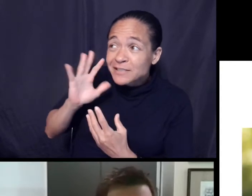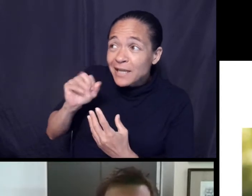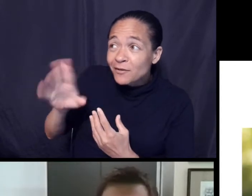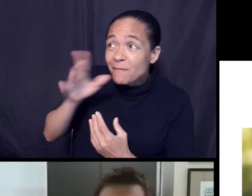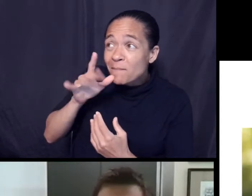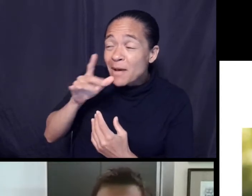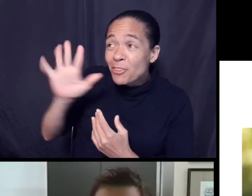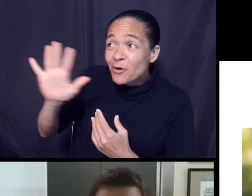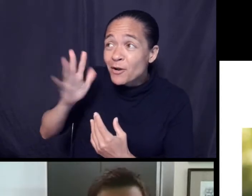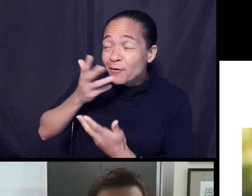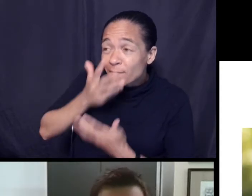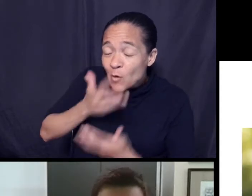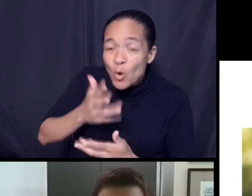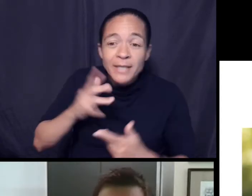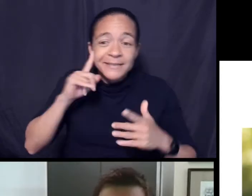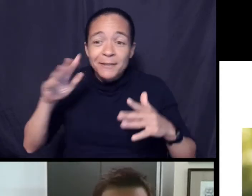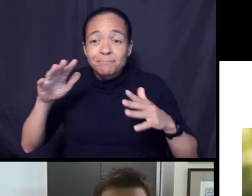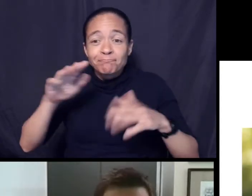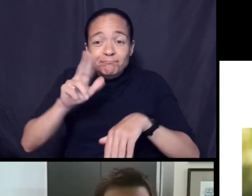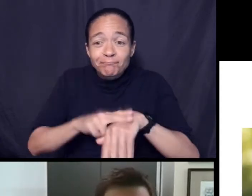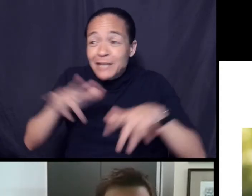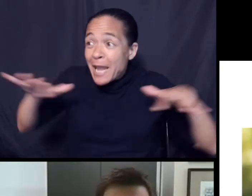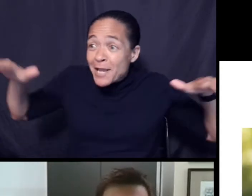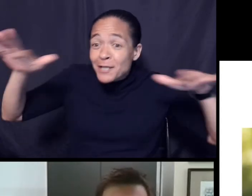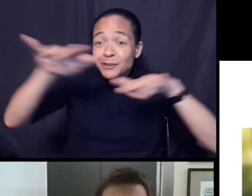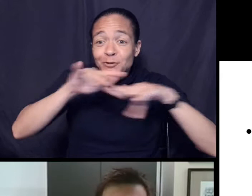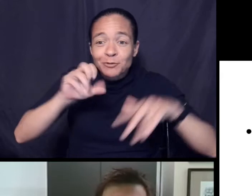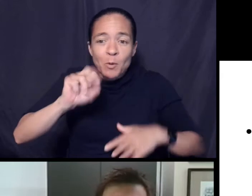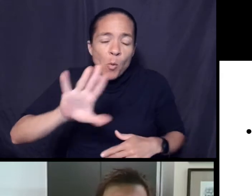best friends, the wonders of nature, or your favorite music.